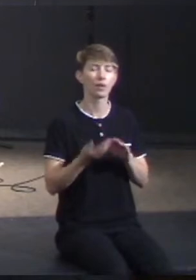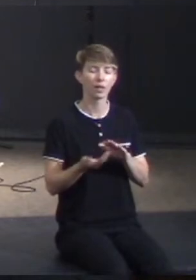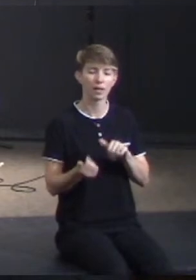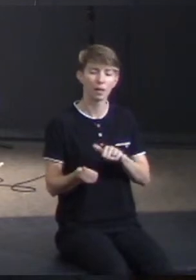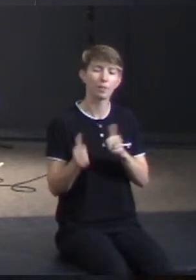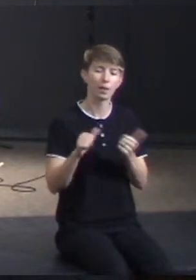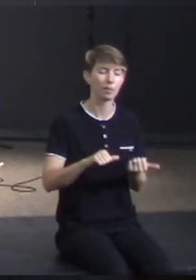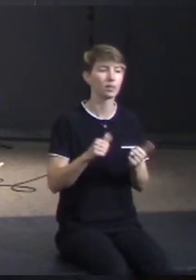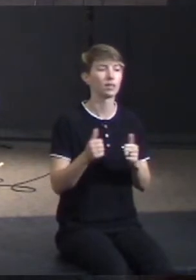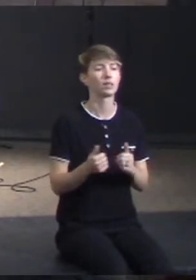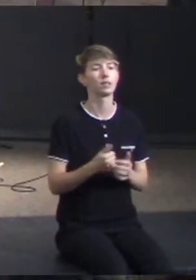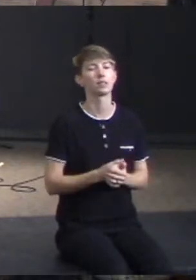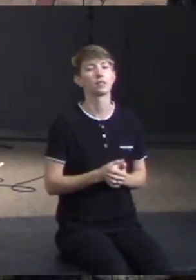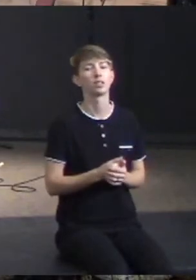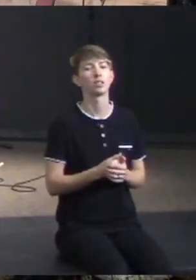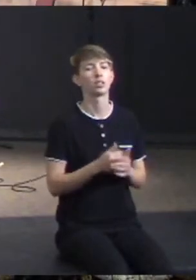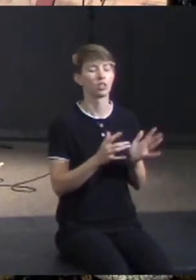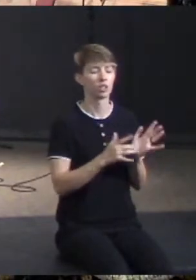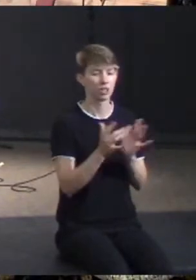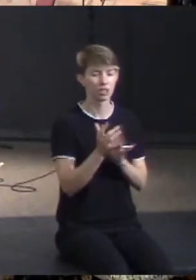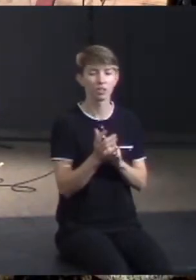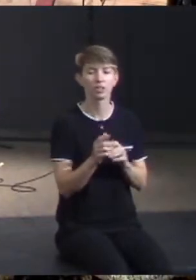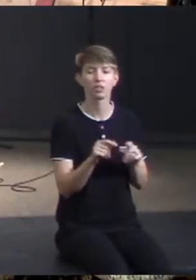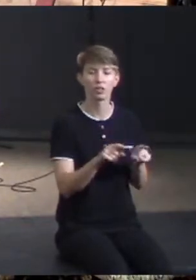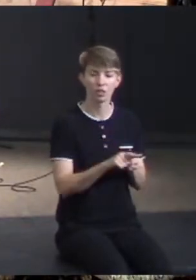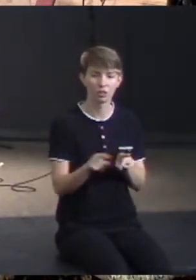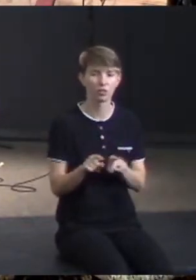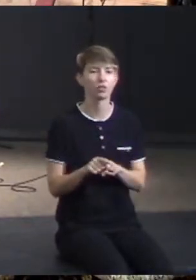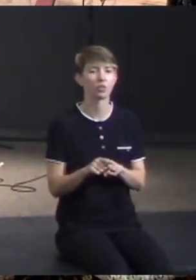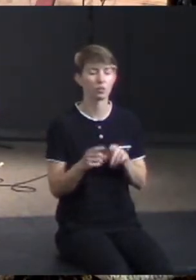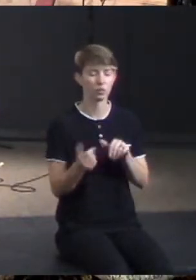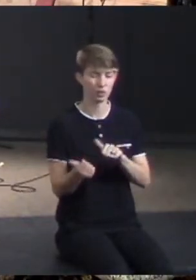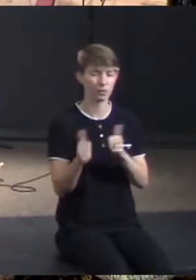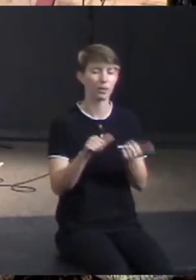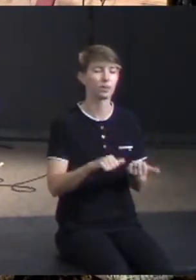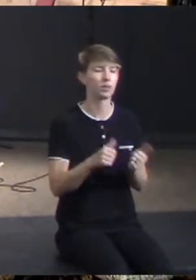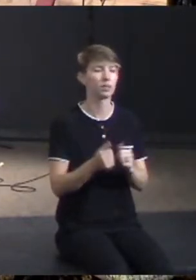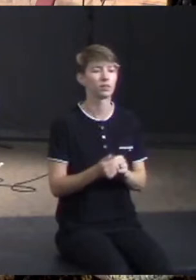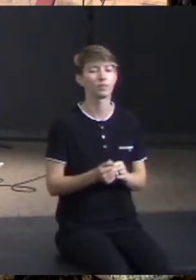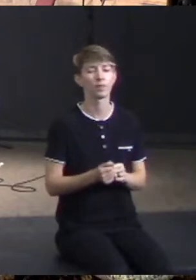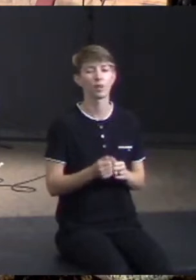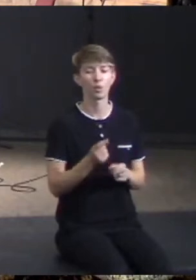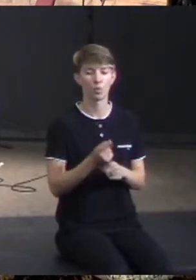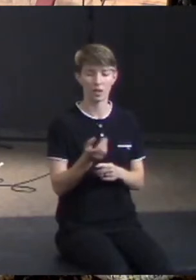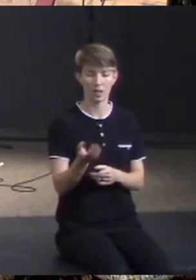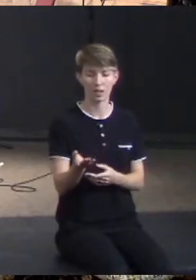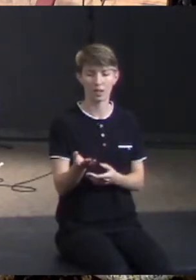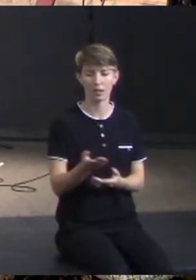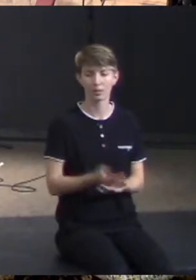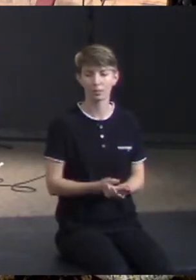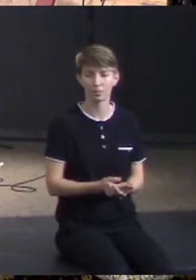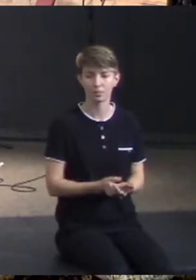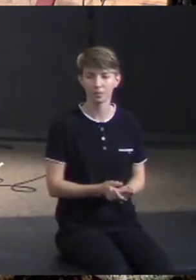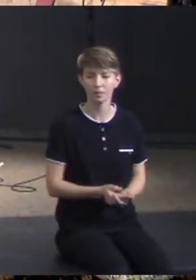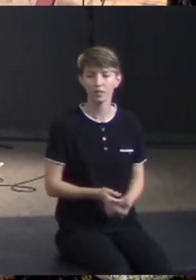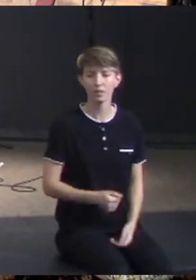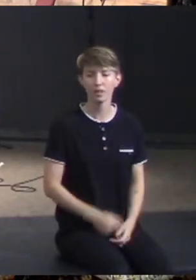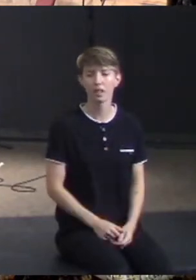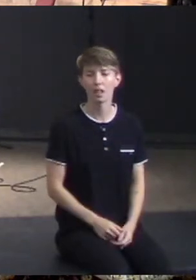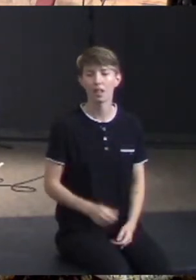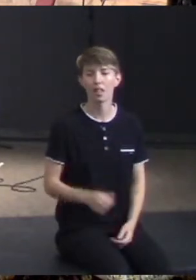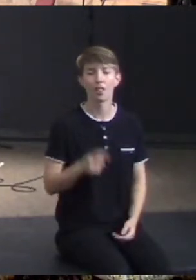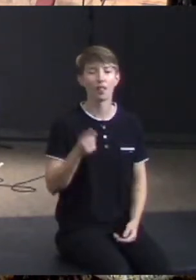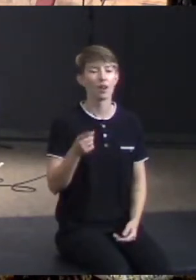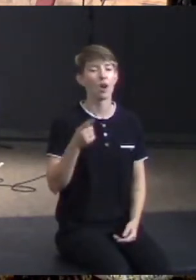Jesus also was baptized. Right there. The Anoim are there. Of course, they're always going to be